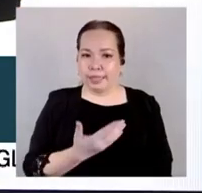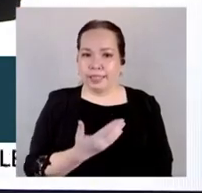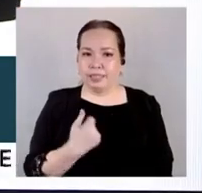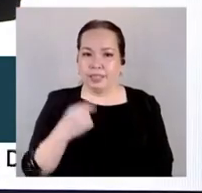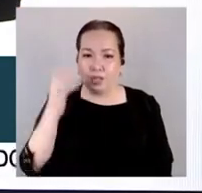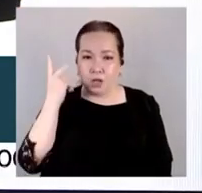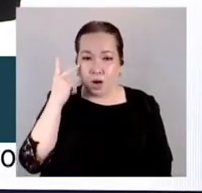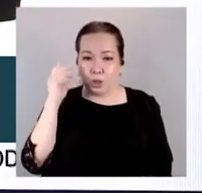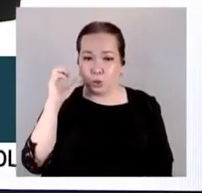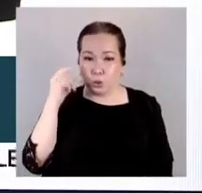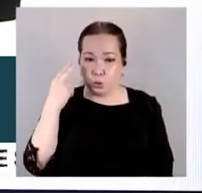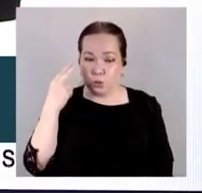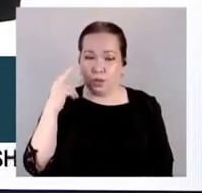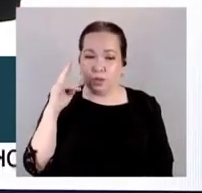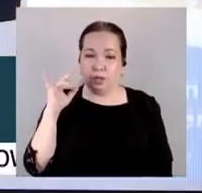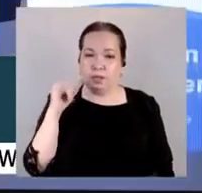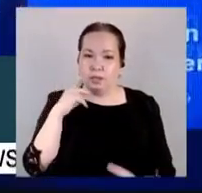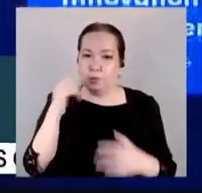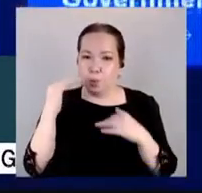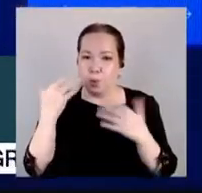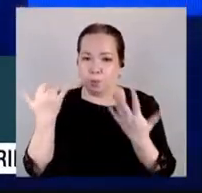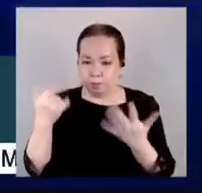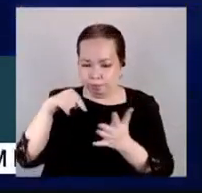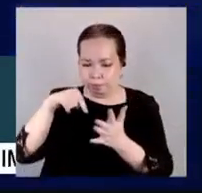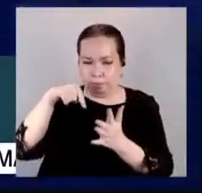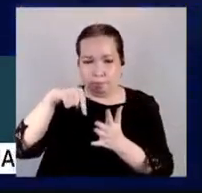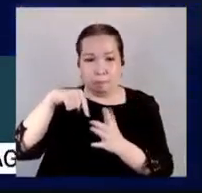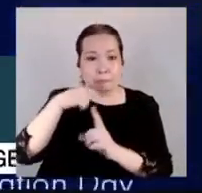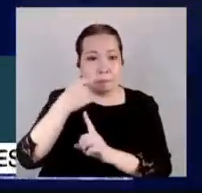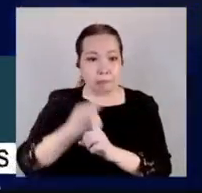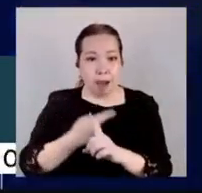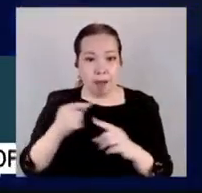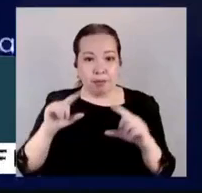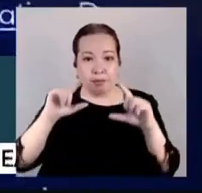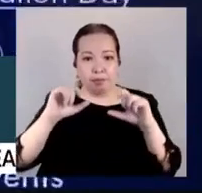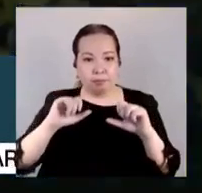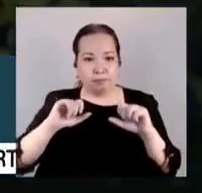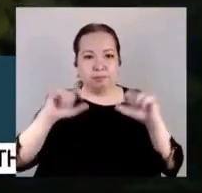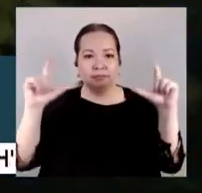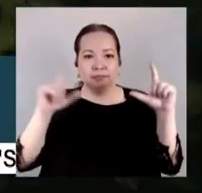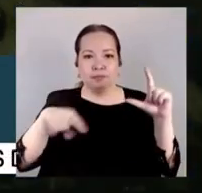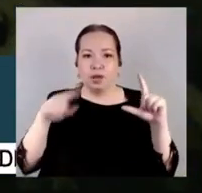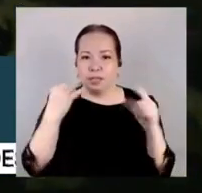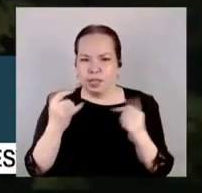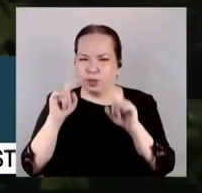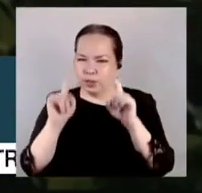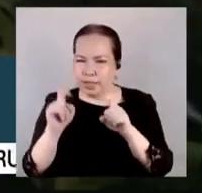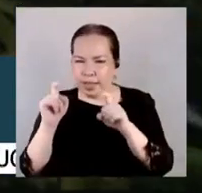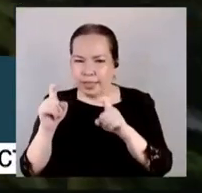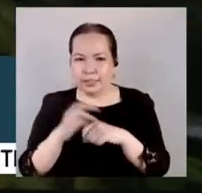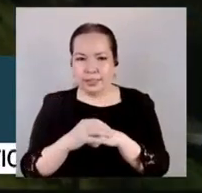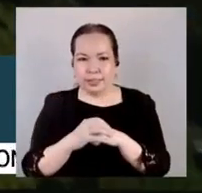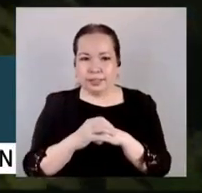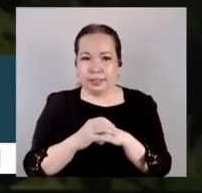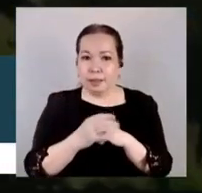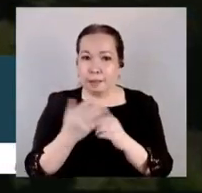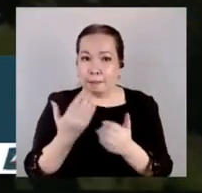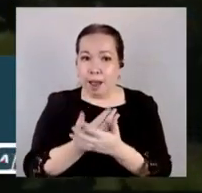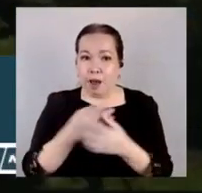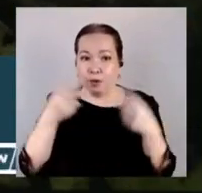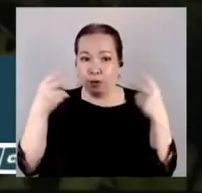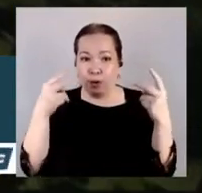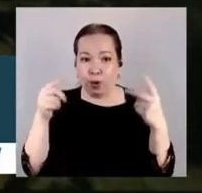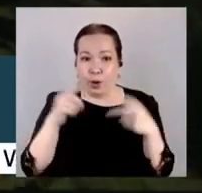hope to launch the site this month. Currently, it is still under beta testing. The new site was unveiled during the